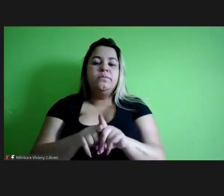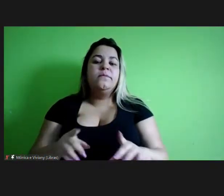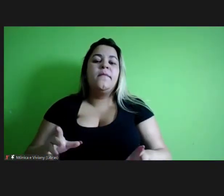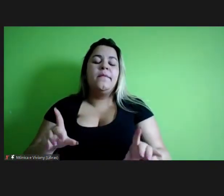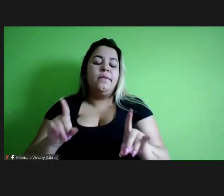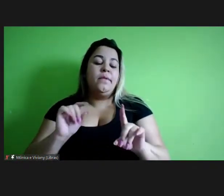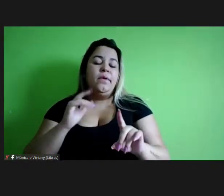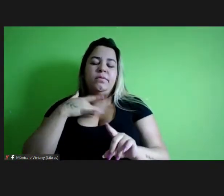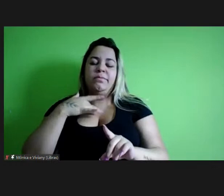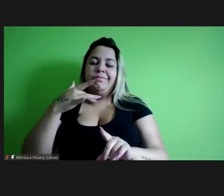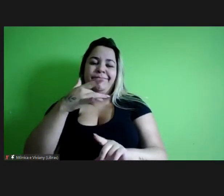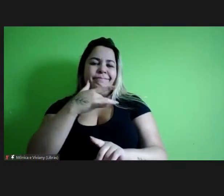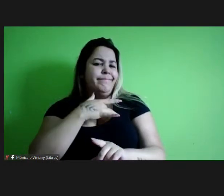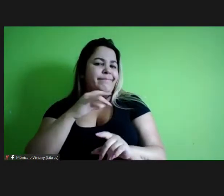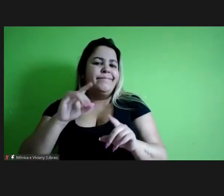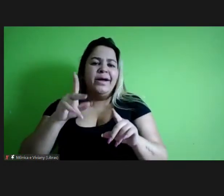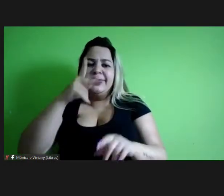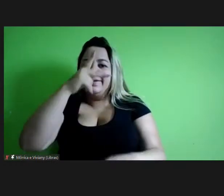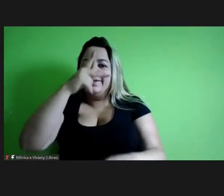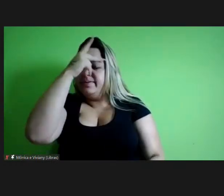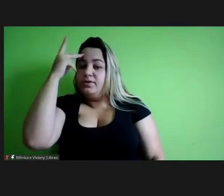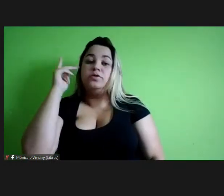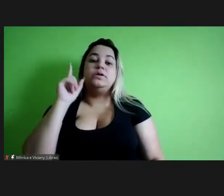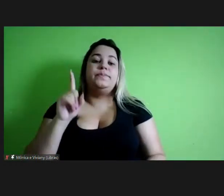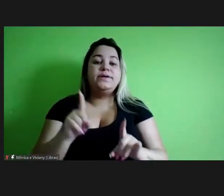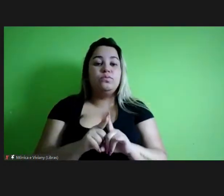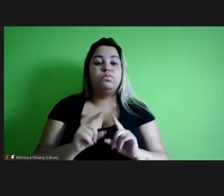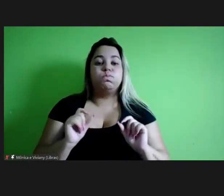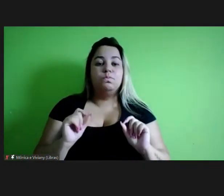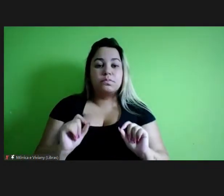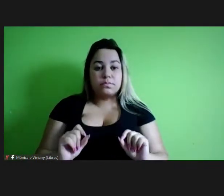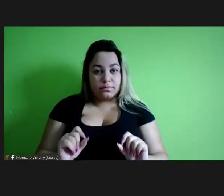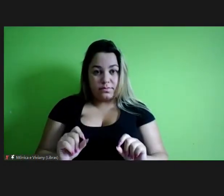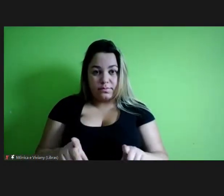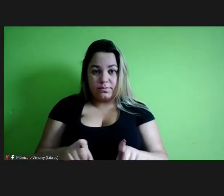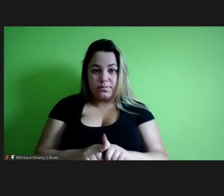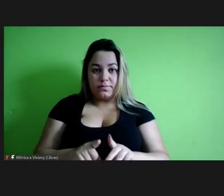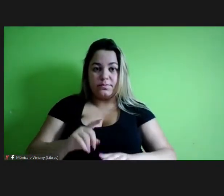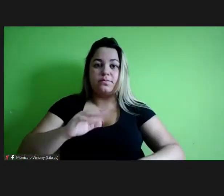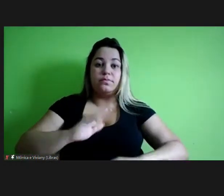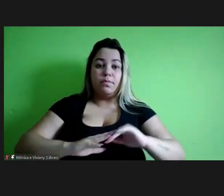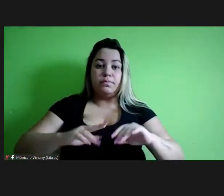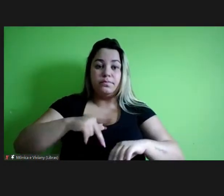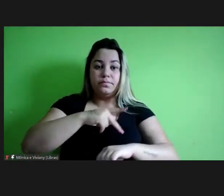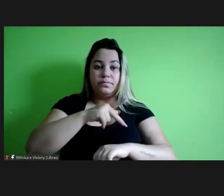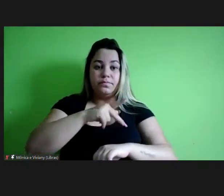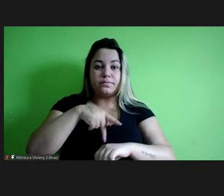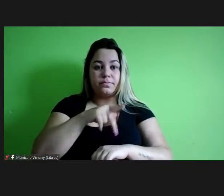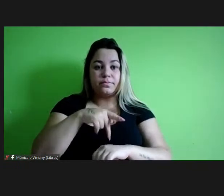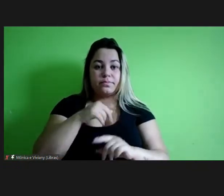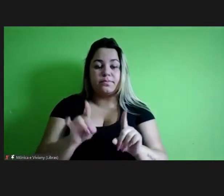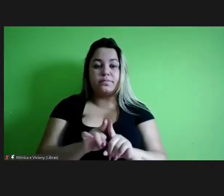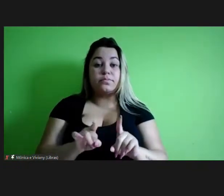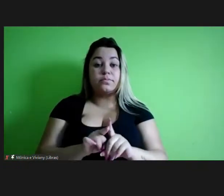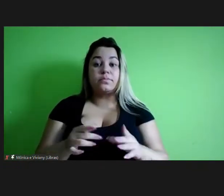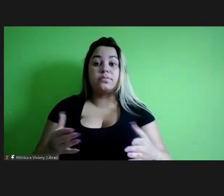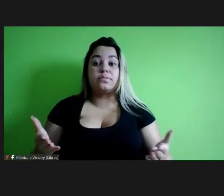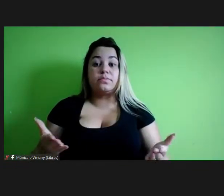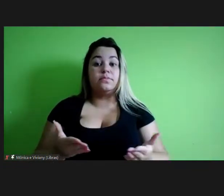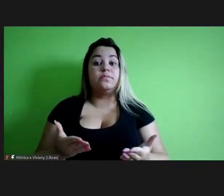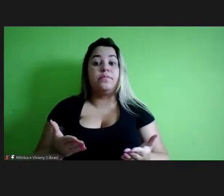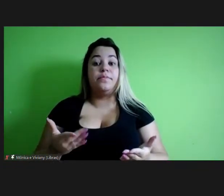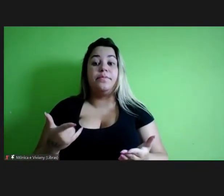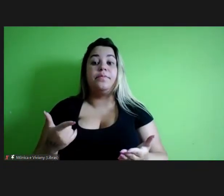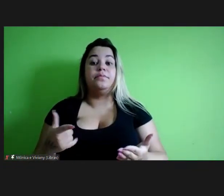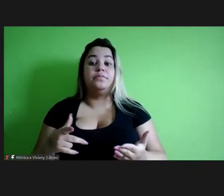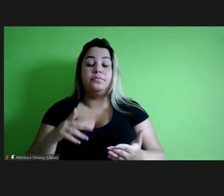the nutrition and dietary practices, how they impact in the healthcare of and health of people and health of